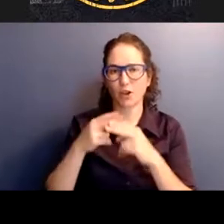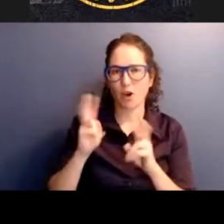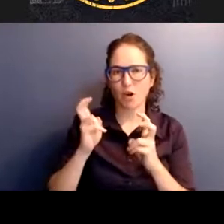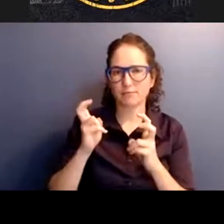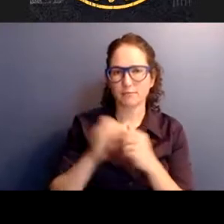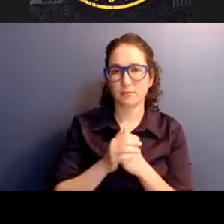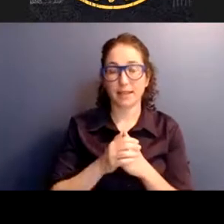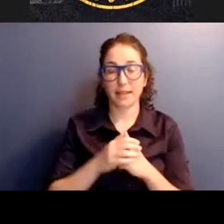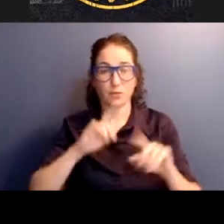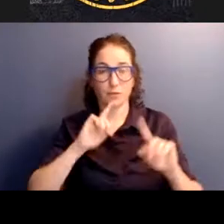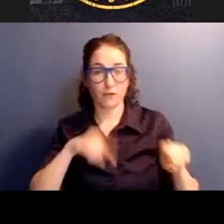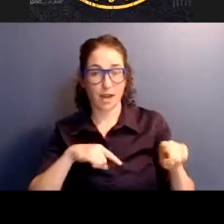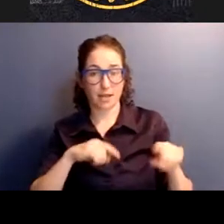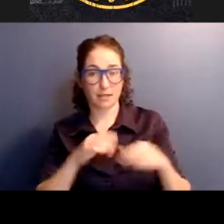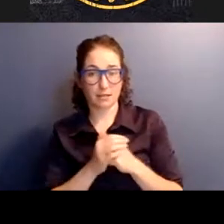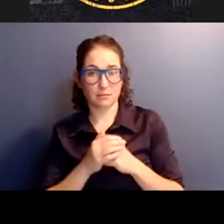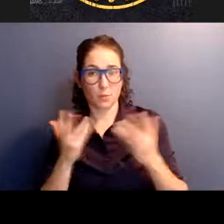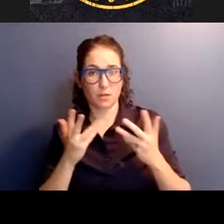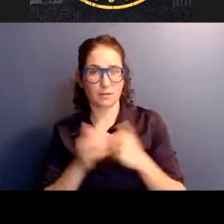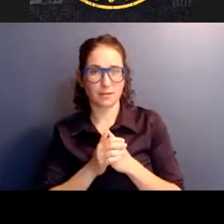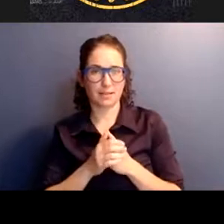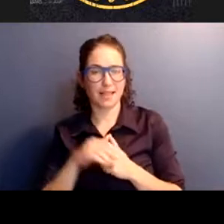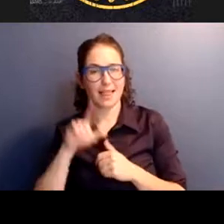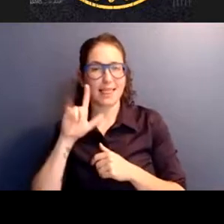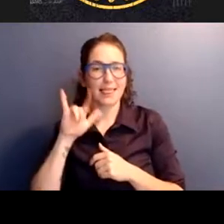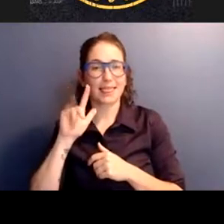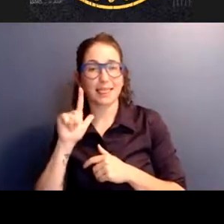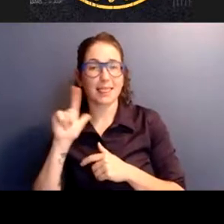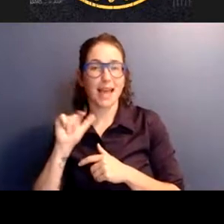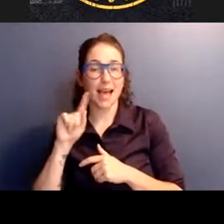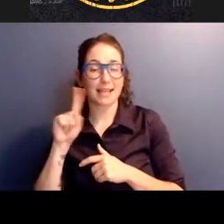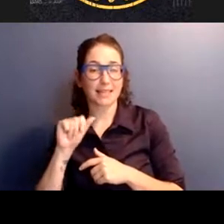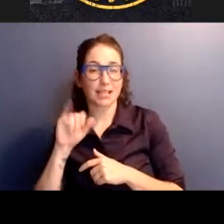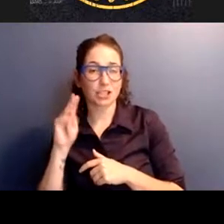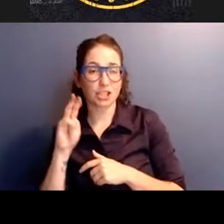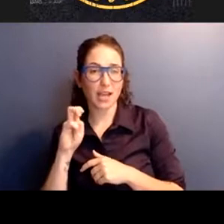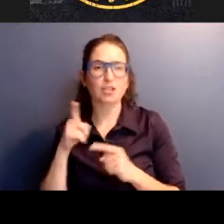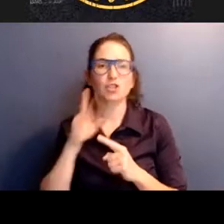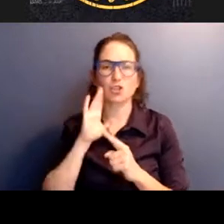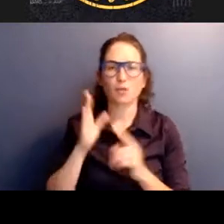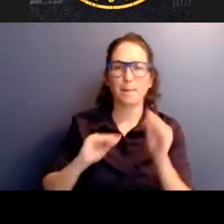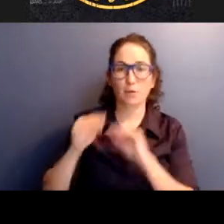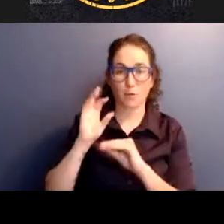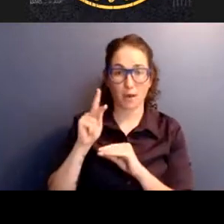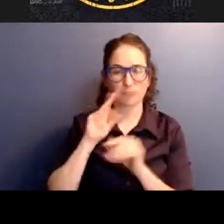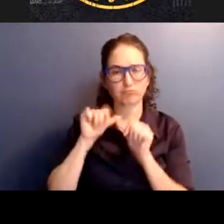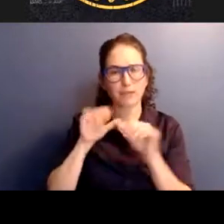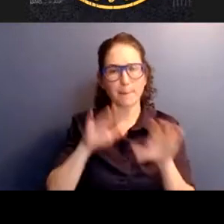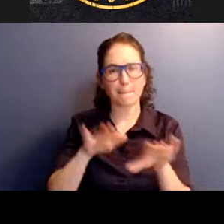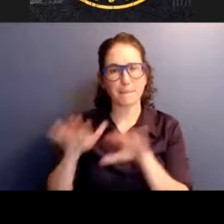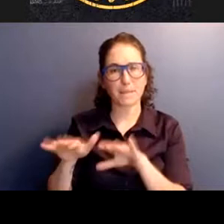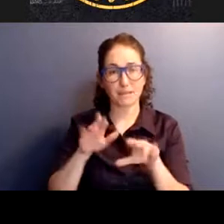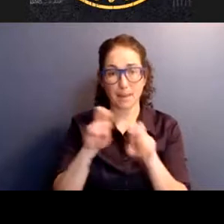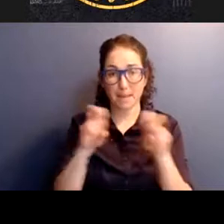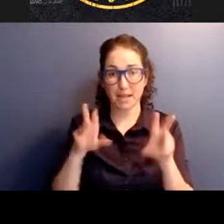the refrain, the response is, Little Liza Jane, and that's where you're gonna move. You're gonna keep the beat. Panelists, would you